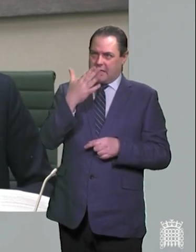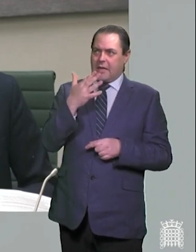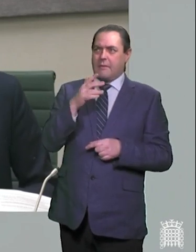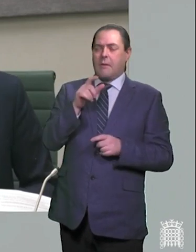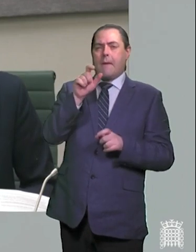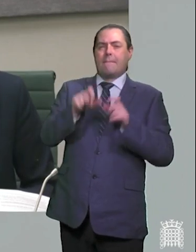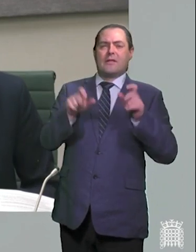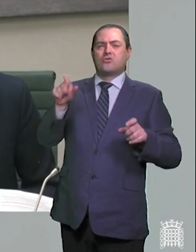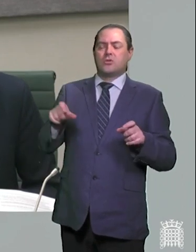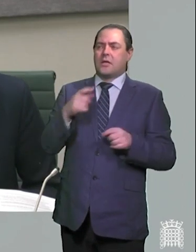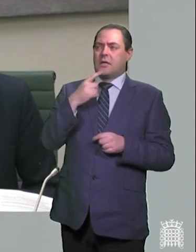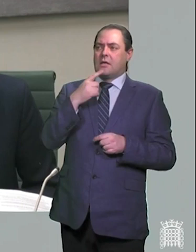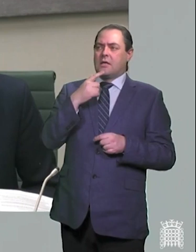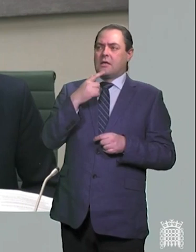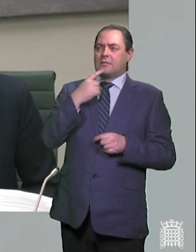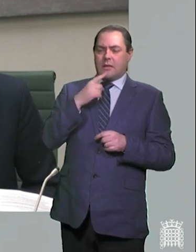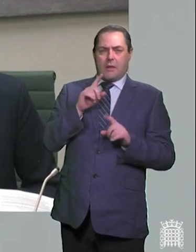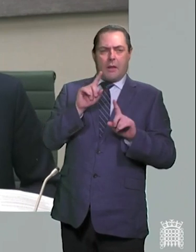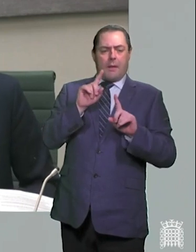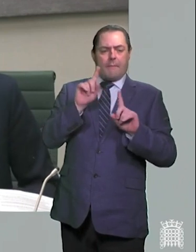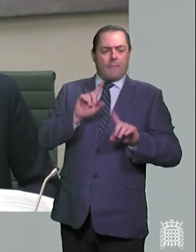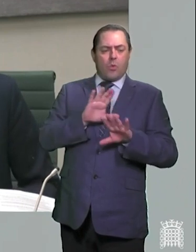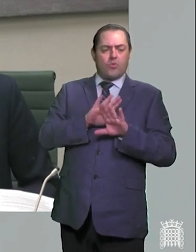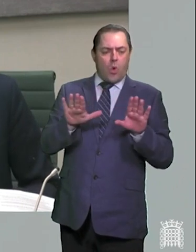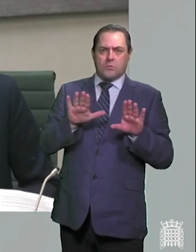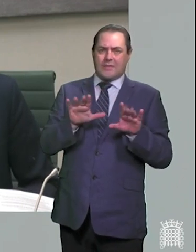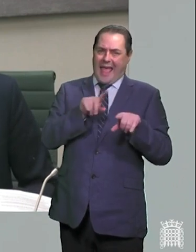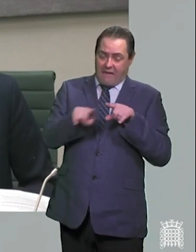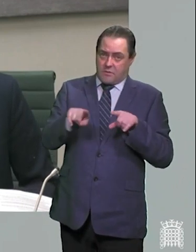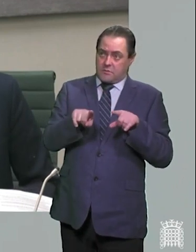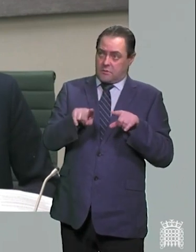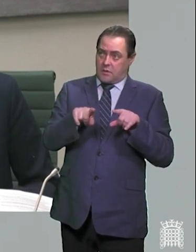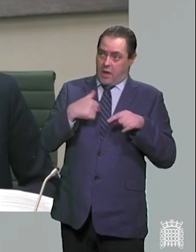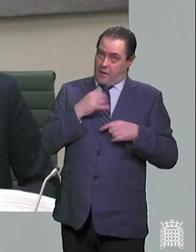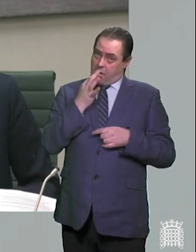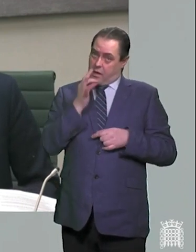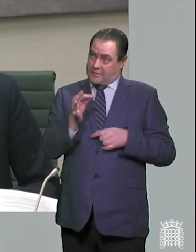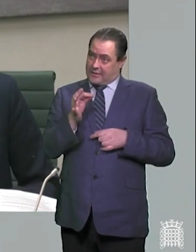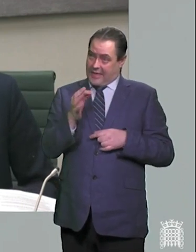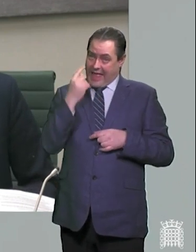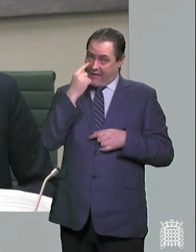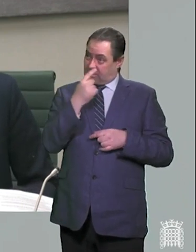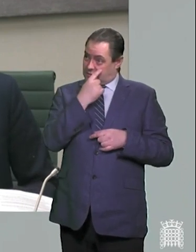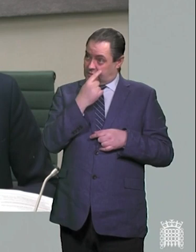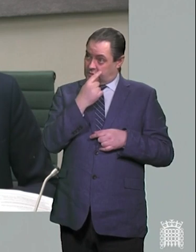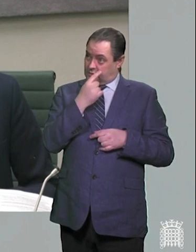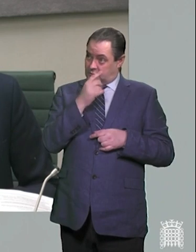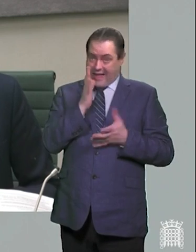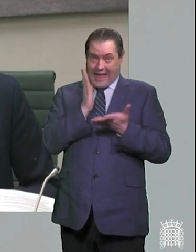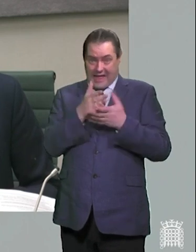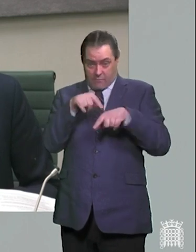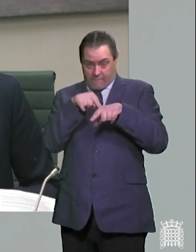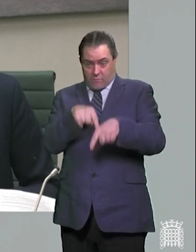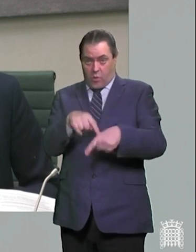people weren't making an effort to comply with the guidance. I'm just asking whether the evidence is that the guidance was